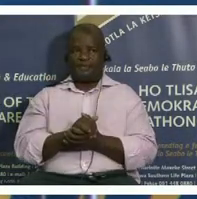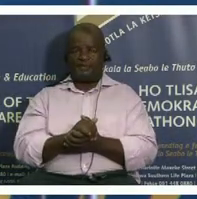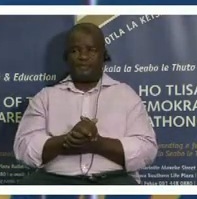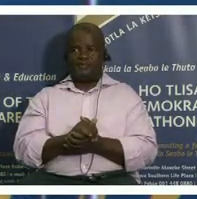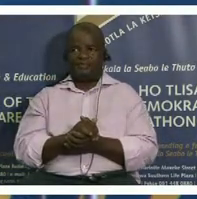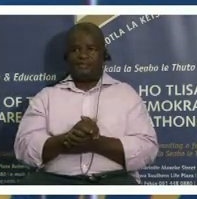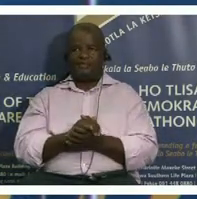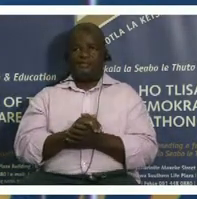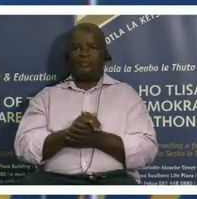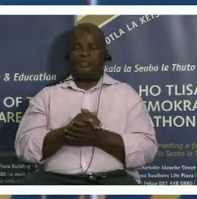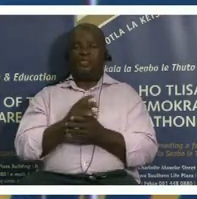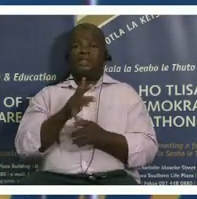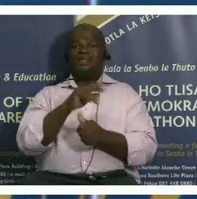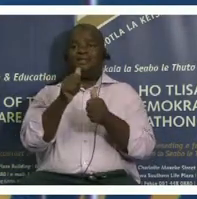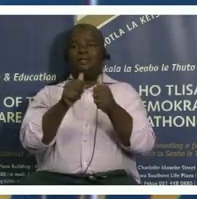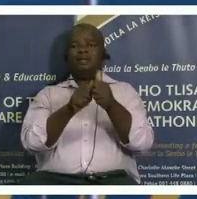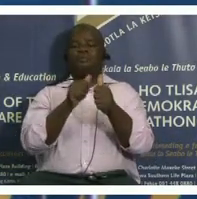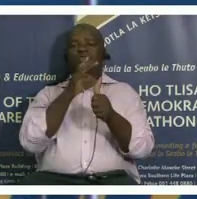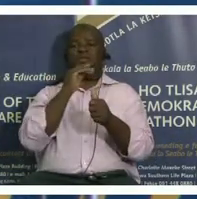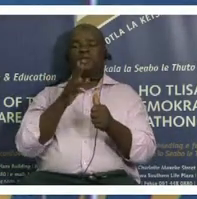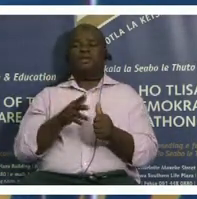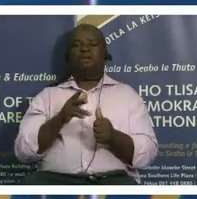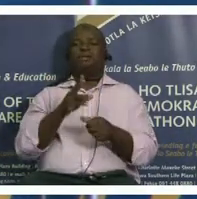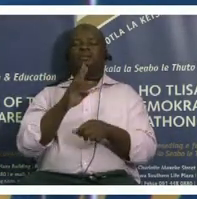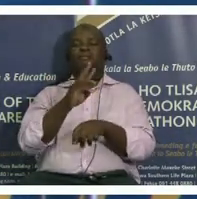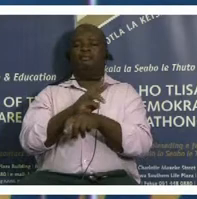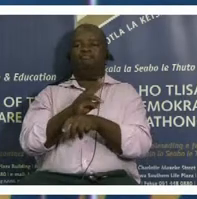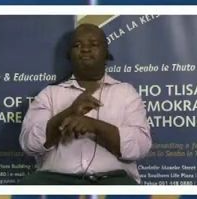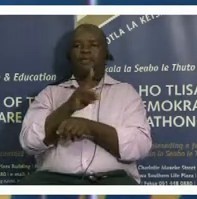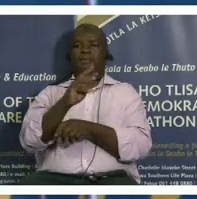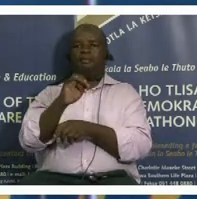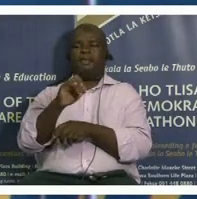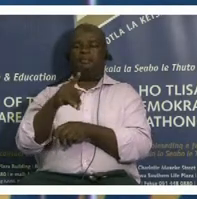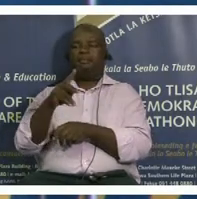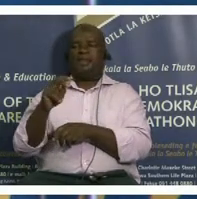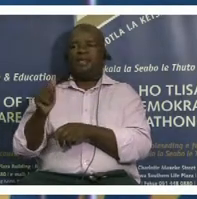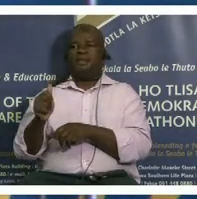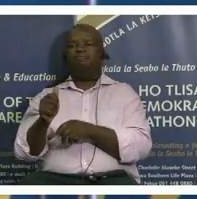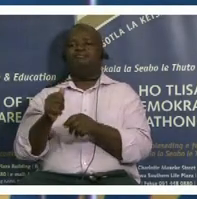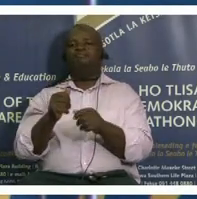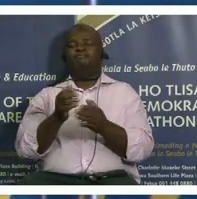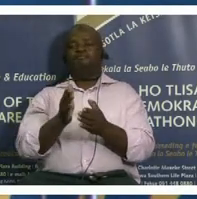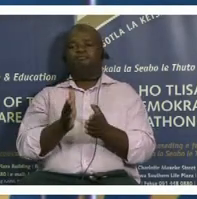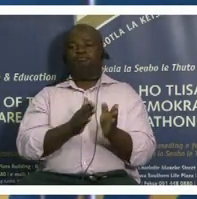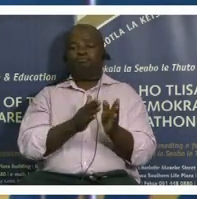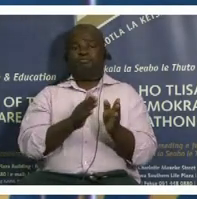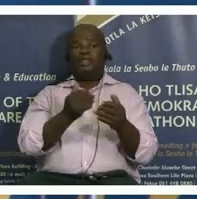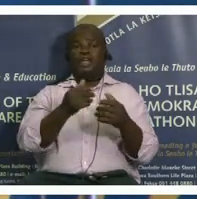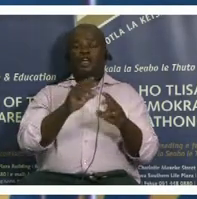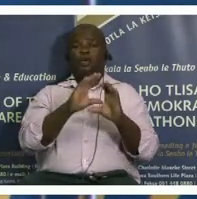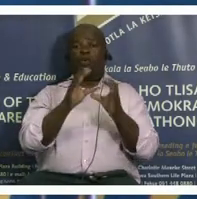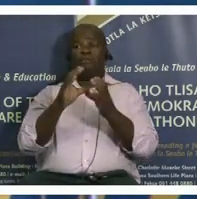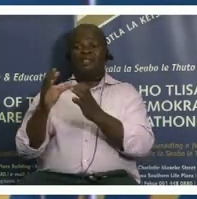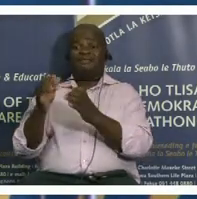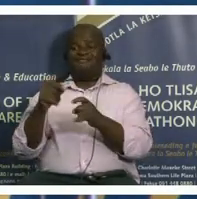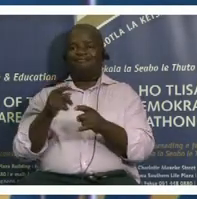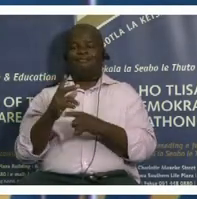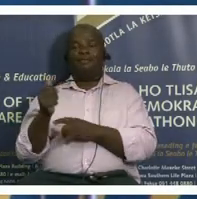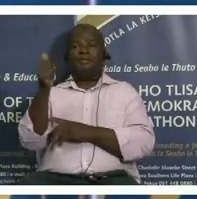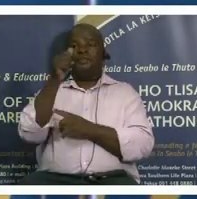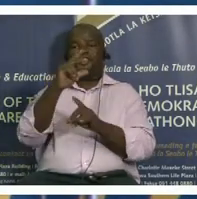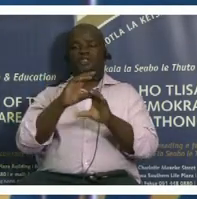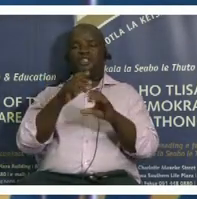the Honorable Deputy Speaker, Mema Bena, the Chairperson of Committees,